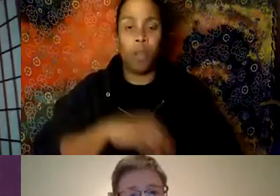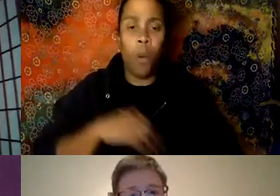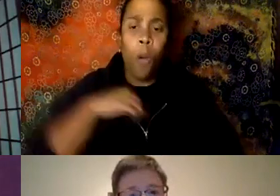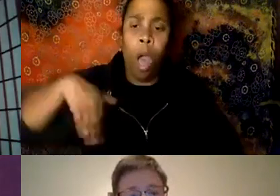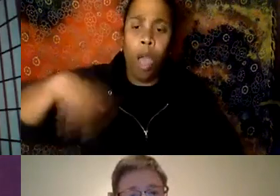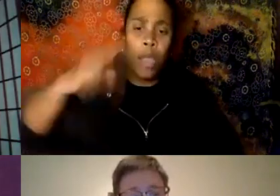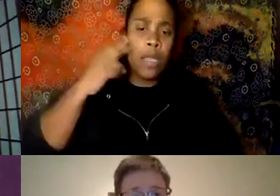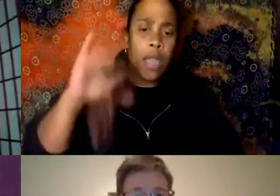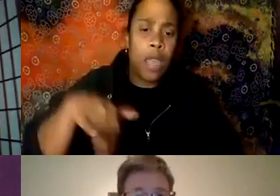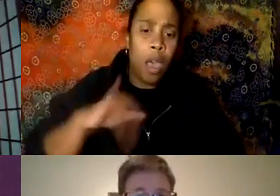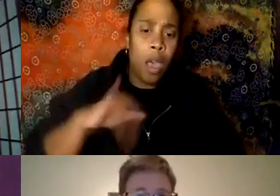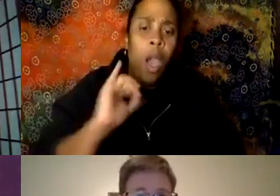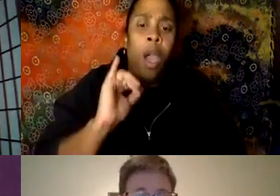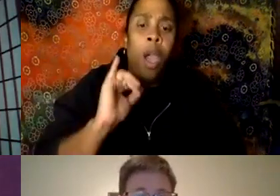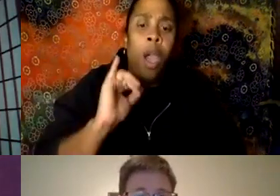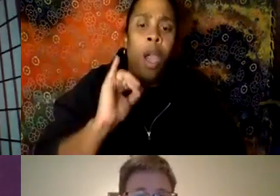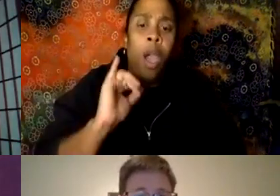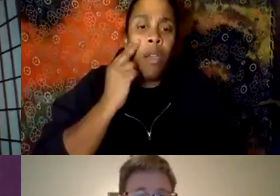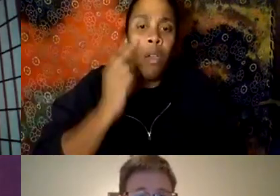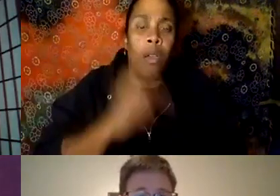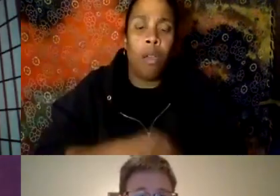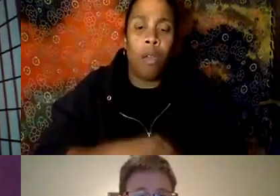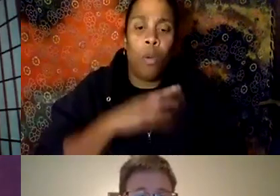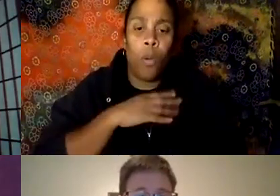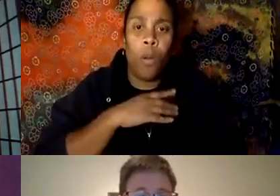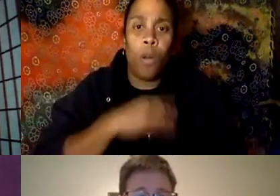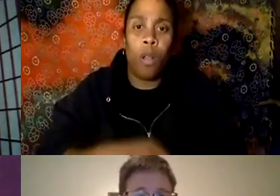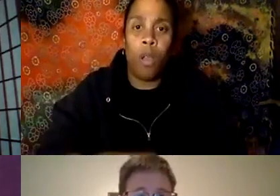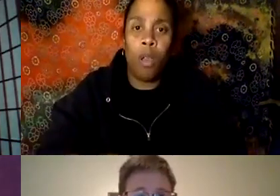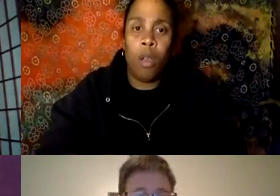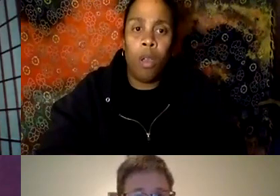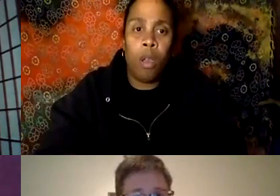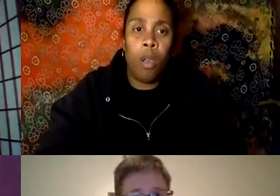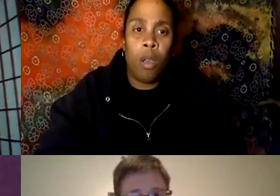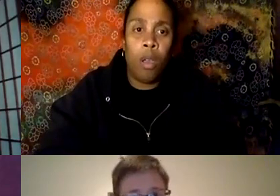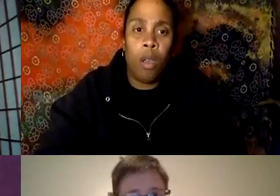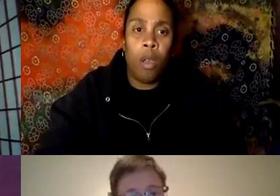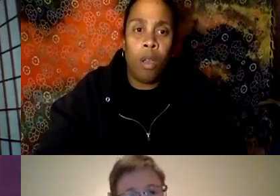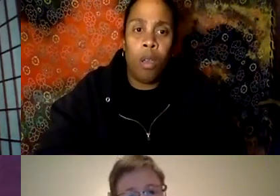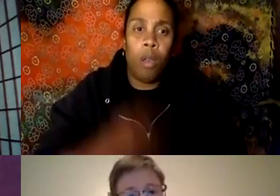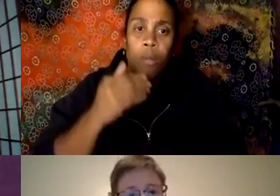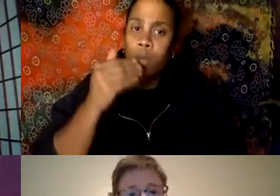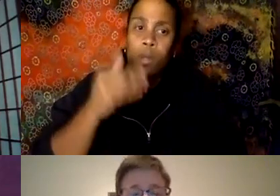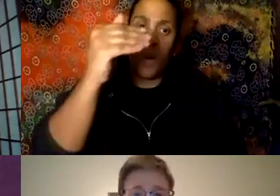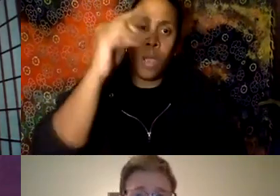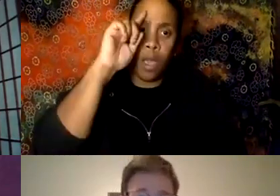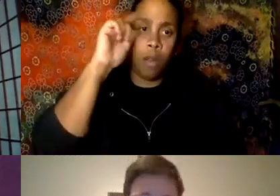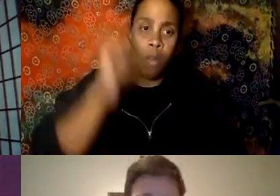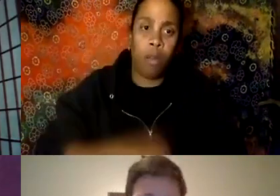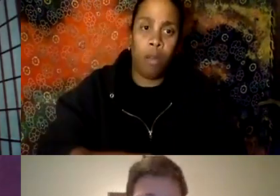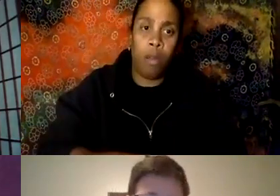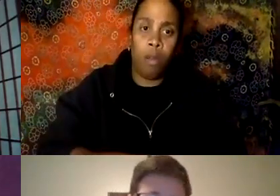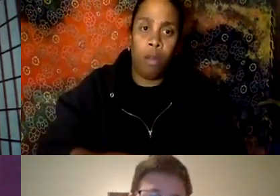I see. Great. Cool. Yeah. Practitioners, go ahead. I want to talk about that first. We can totally talk about that, yeah.